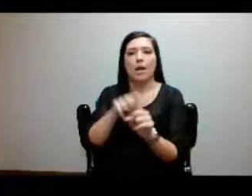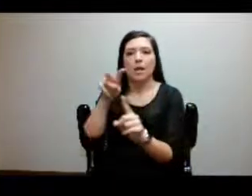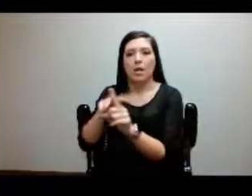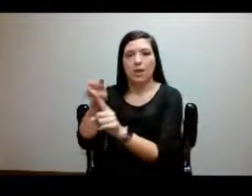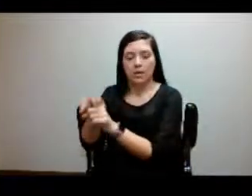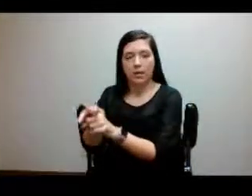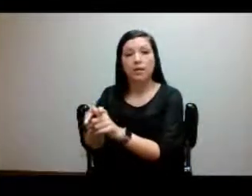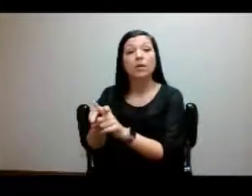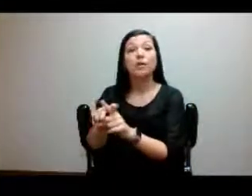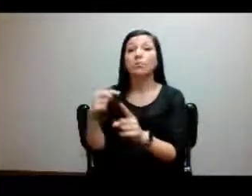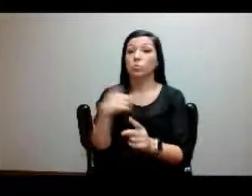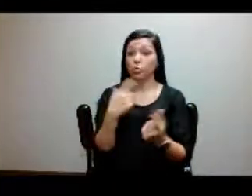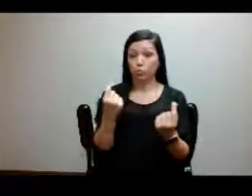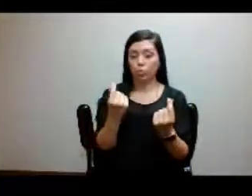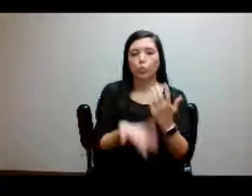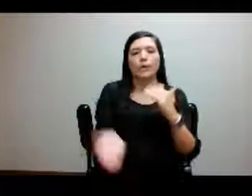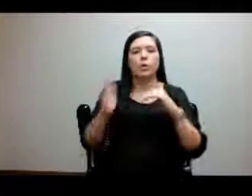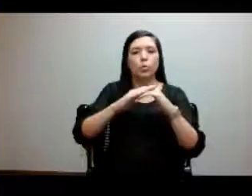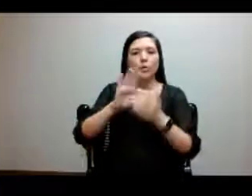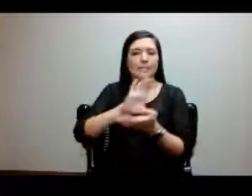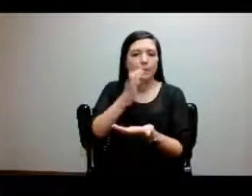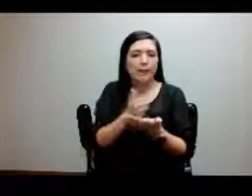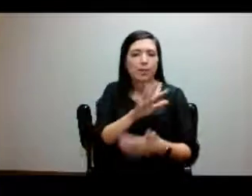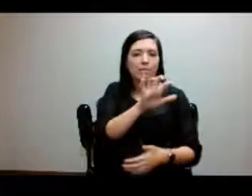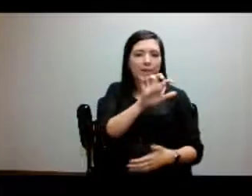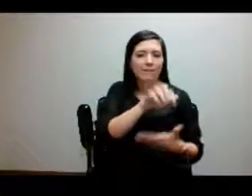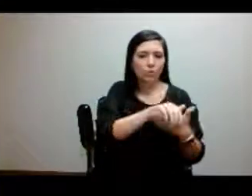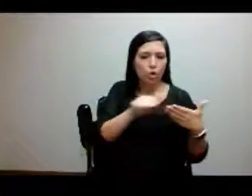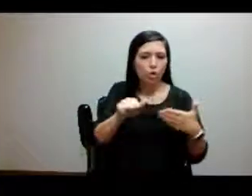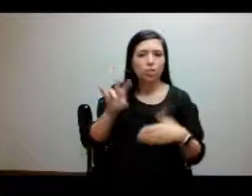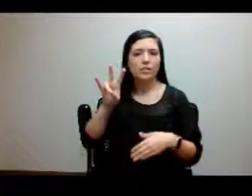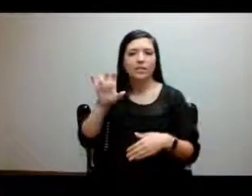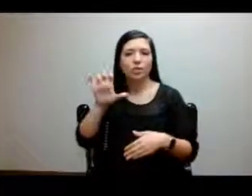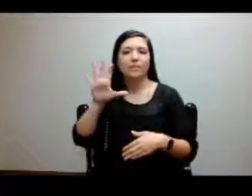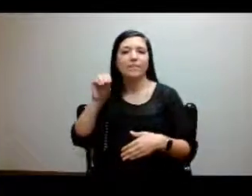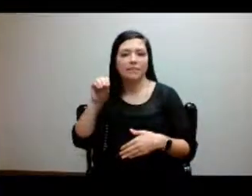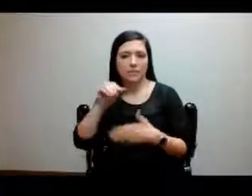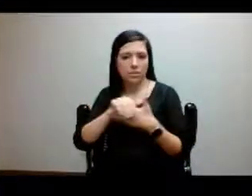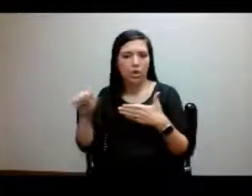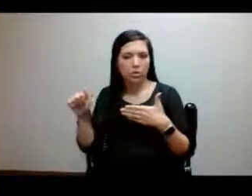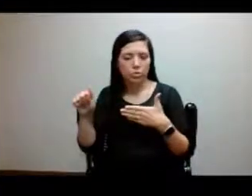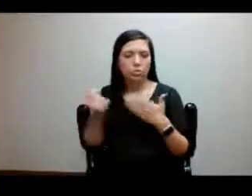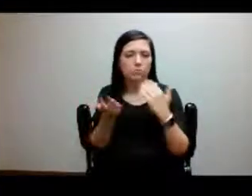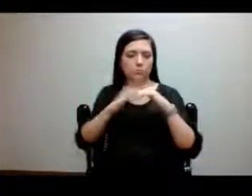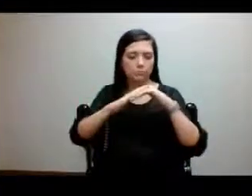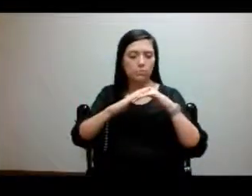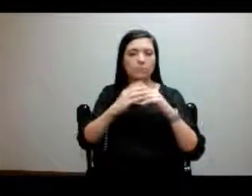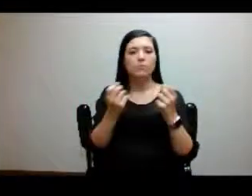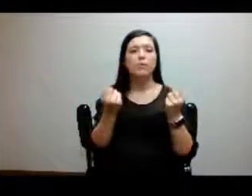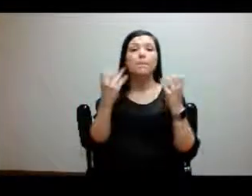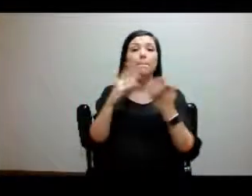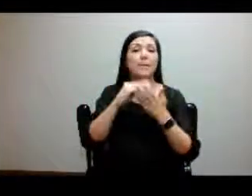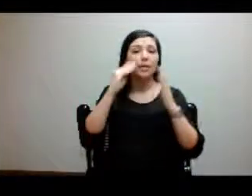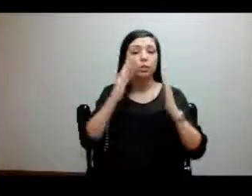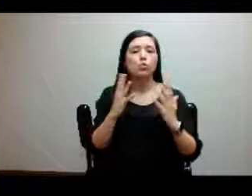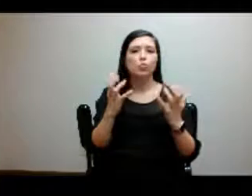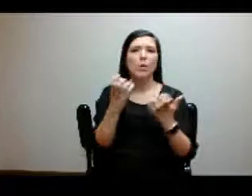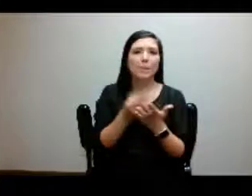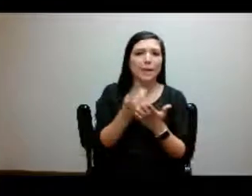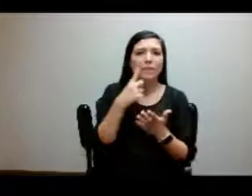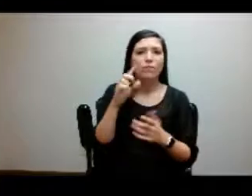we increased the award amount from $500 to $750. Many of our students sought funds for